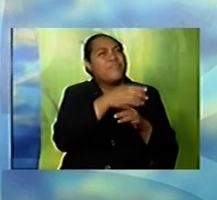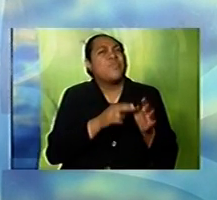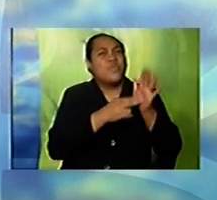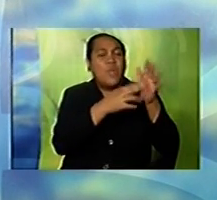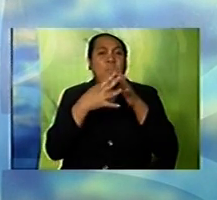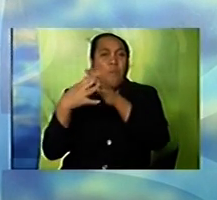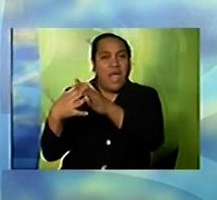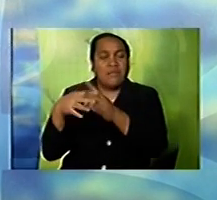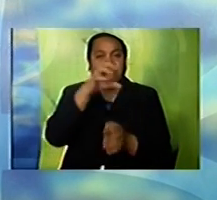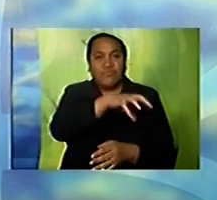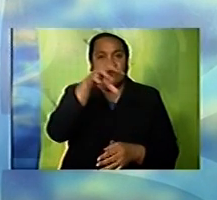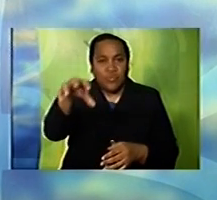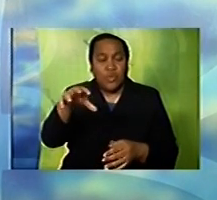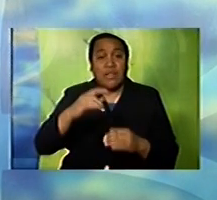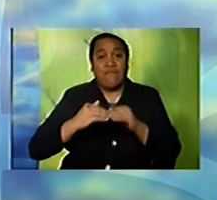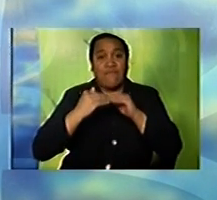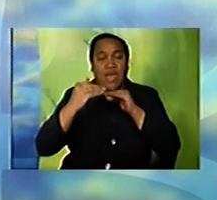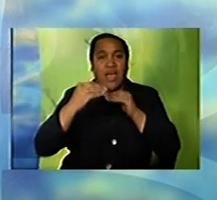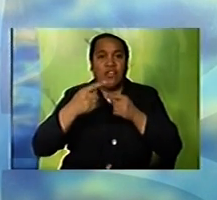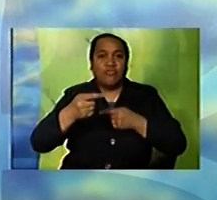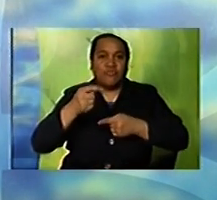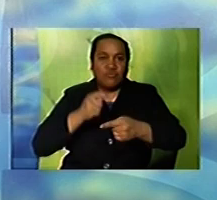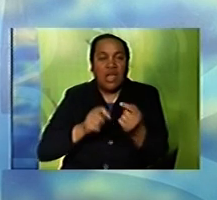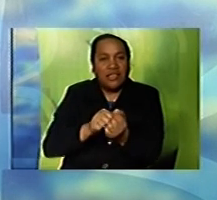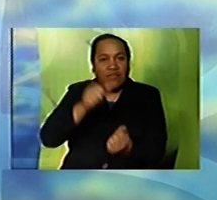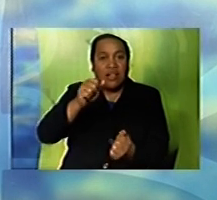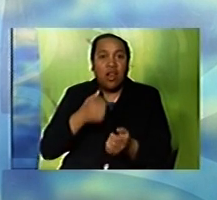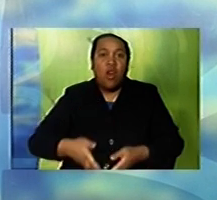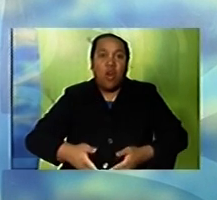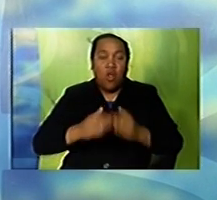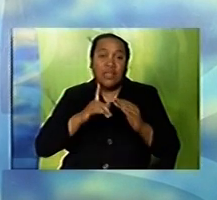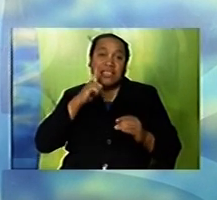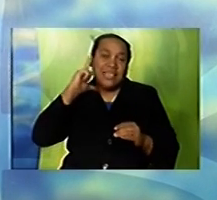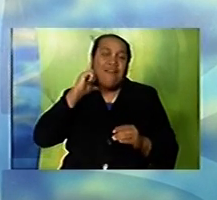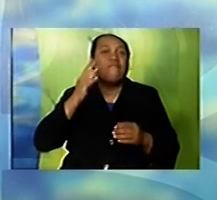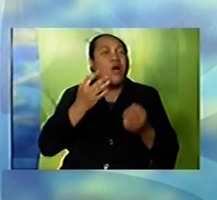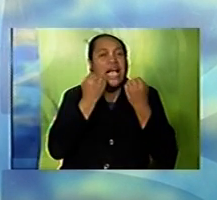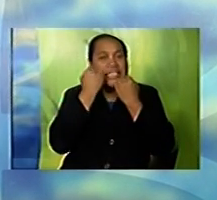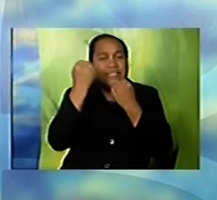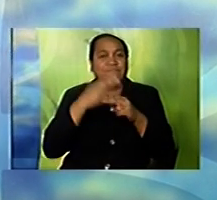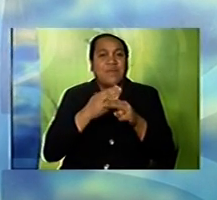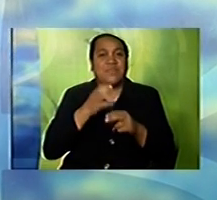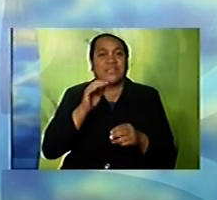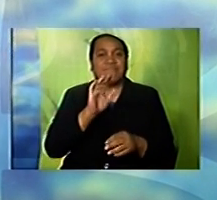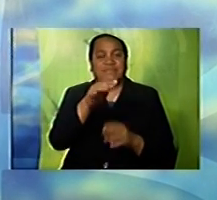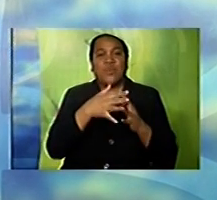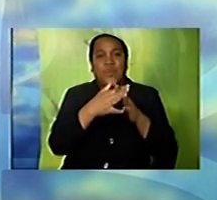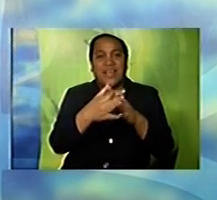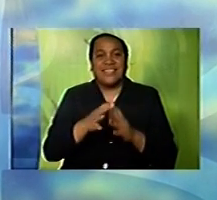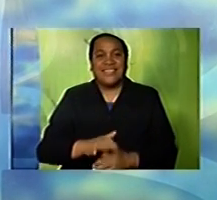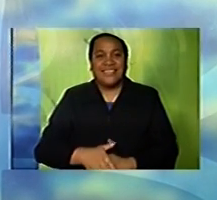divisions. This as the Fair Trade Certification Initiative was launched yesterday for cane growers in the Western Division.